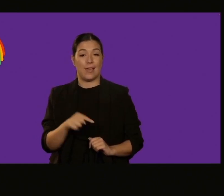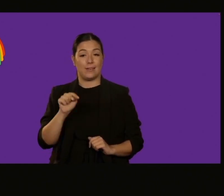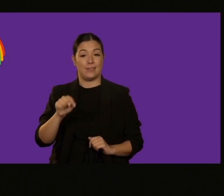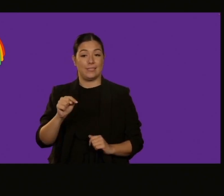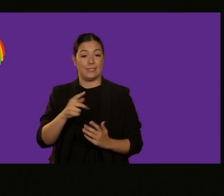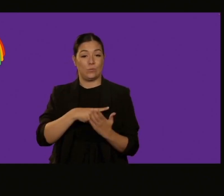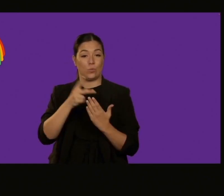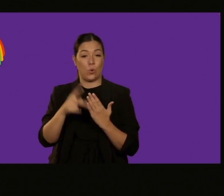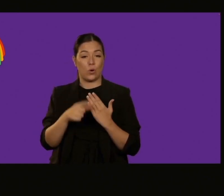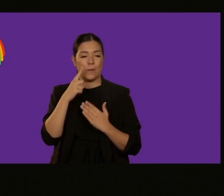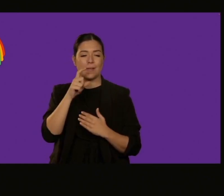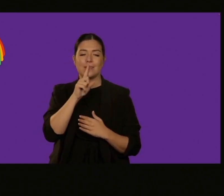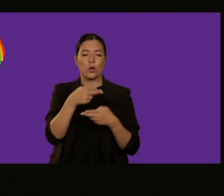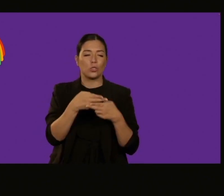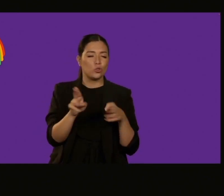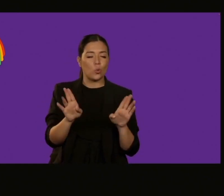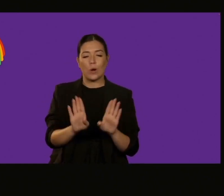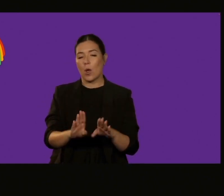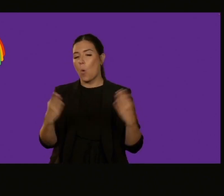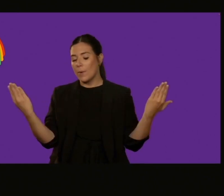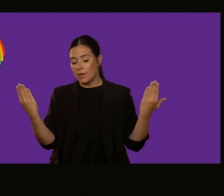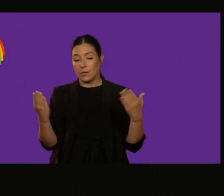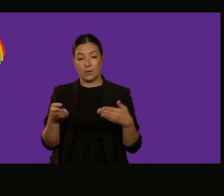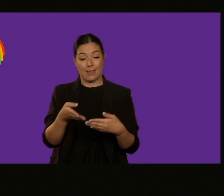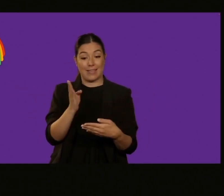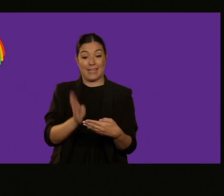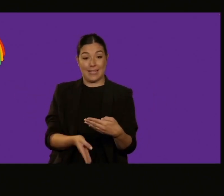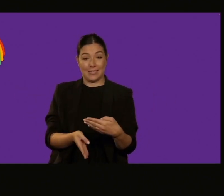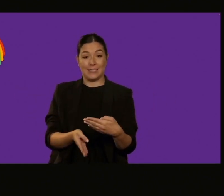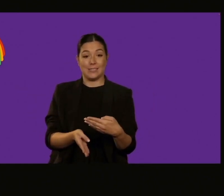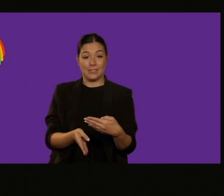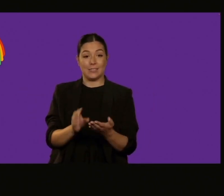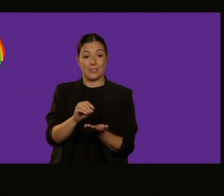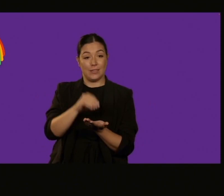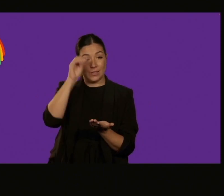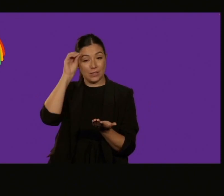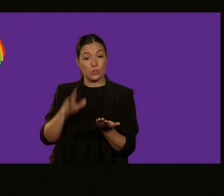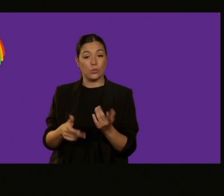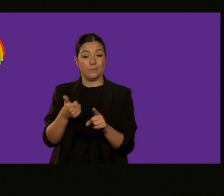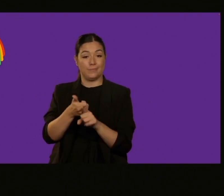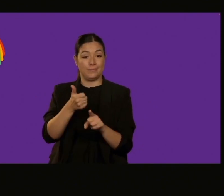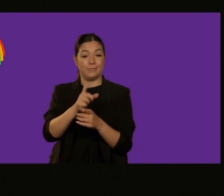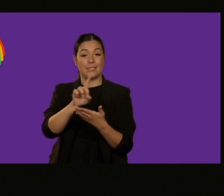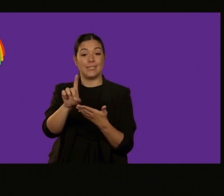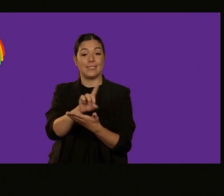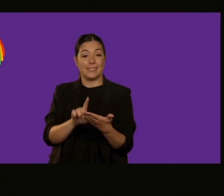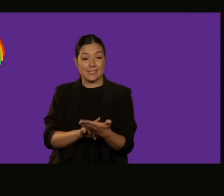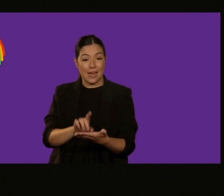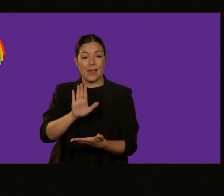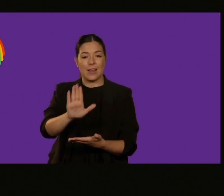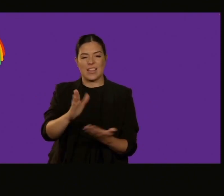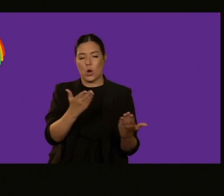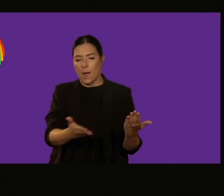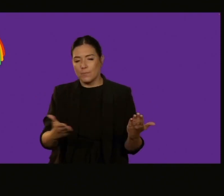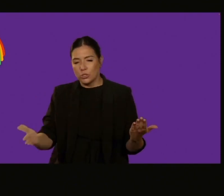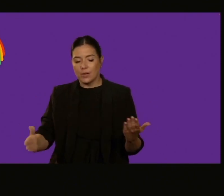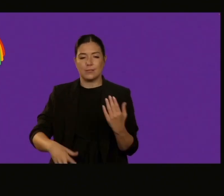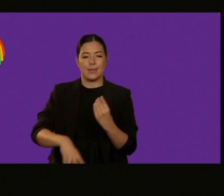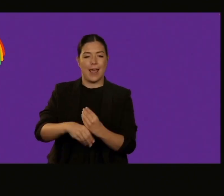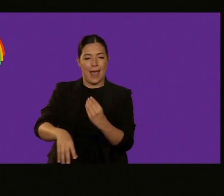Me Systems gustaría of. que ellos vengan al Let escenario a me presentar. put them on the screen Hola, for hola, their buenas tardes.